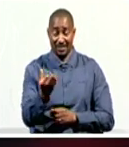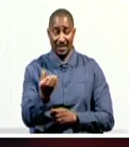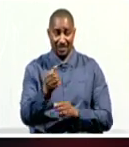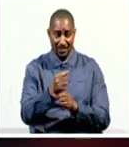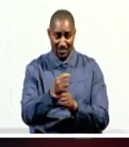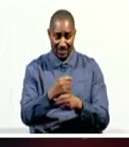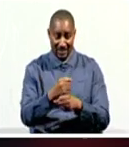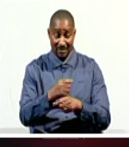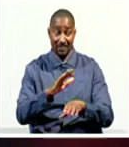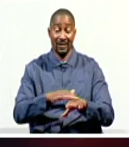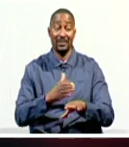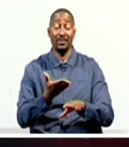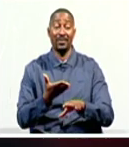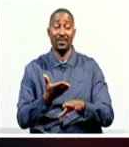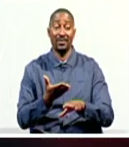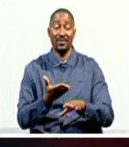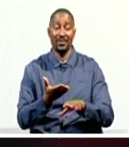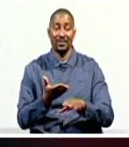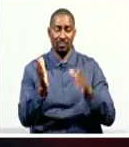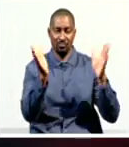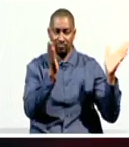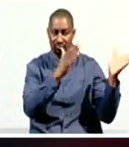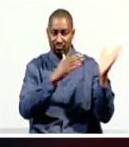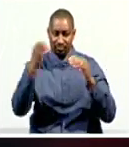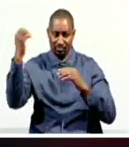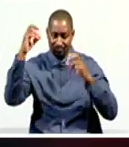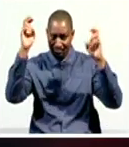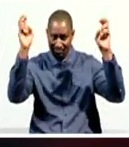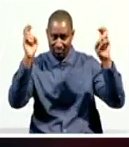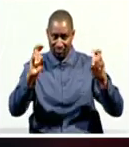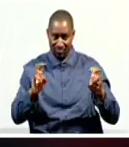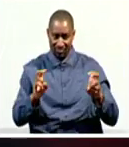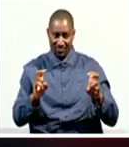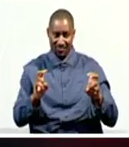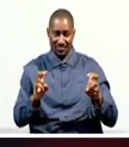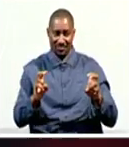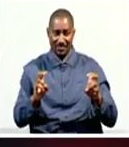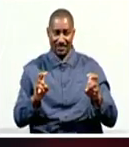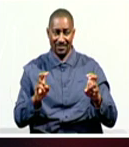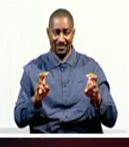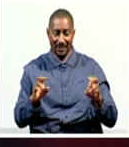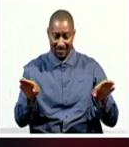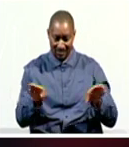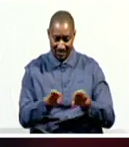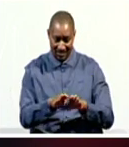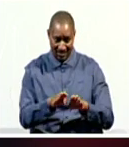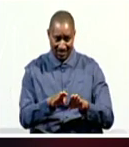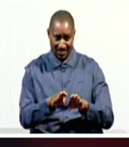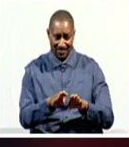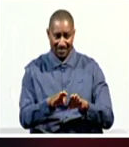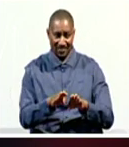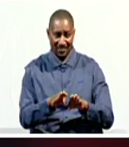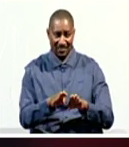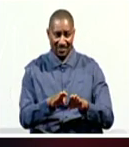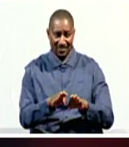green hydrogen related project, it would be costed to the letter. And so all of these things, because we